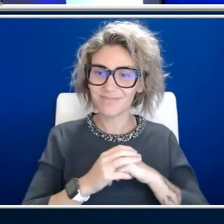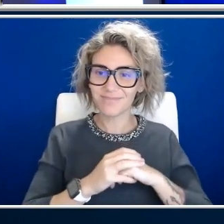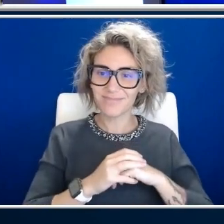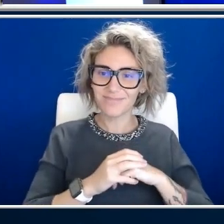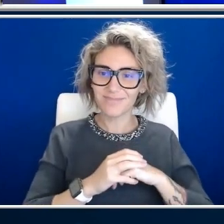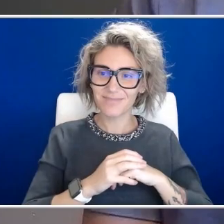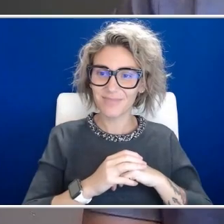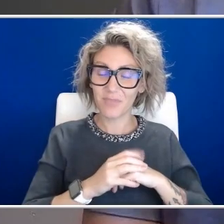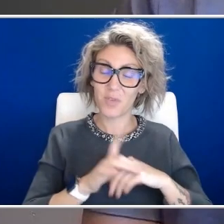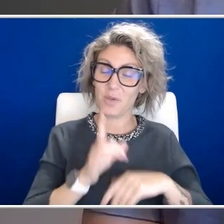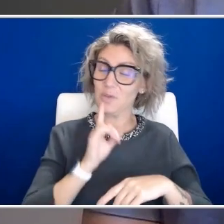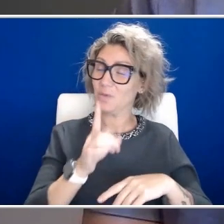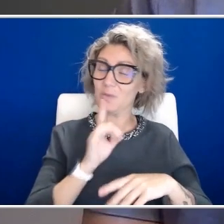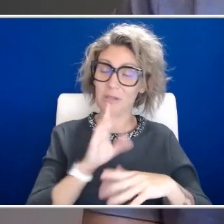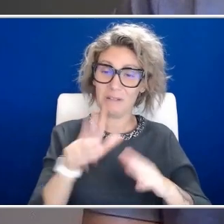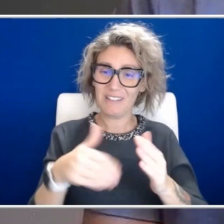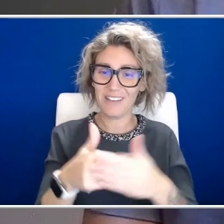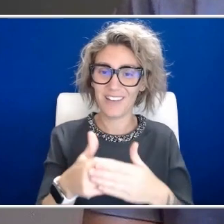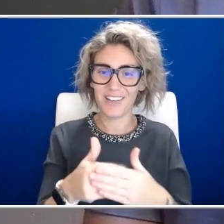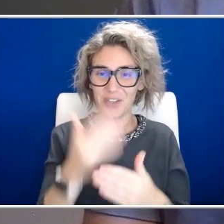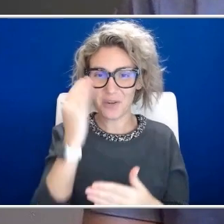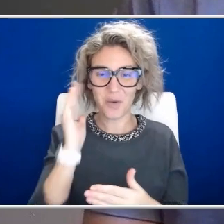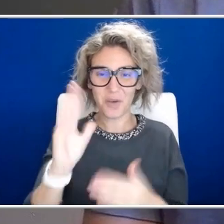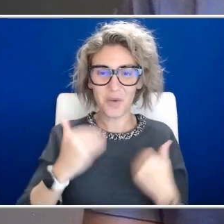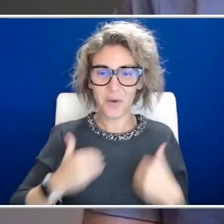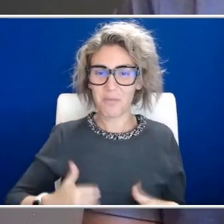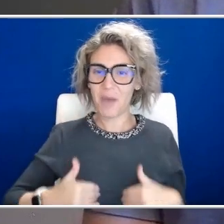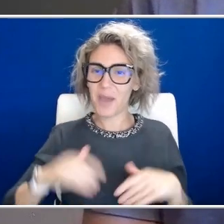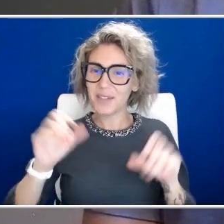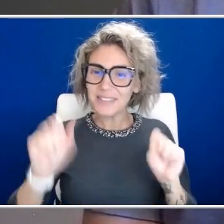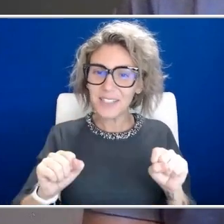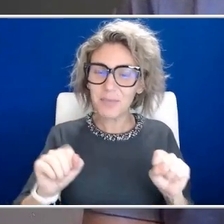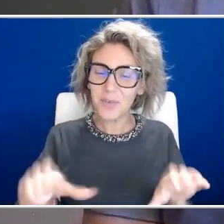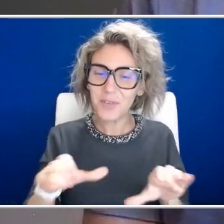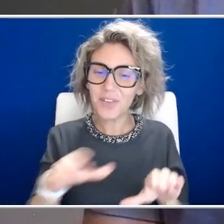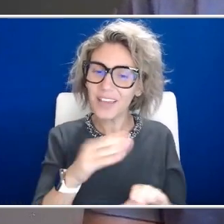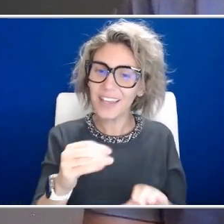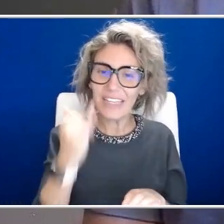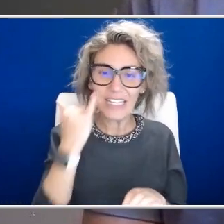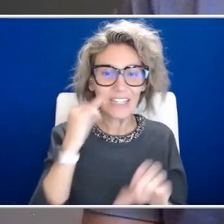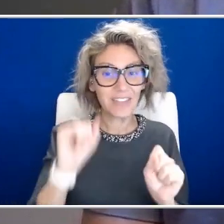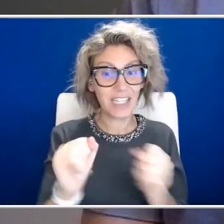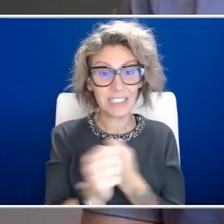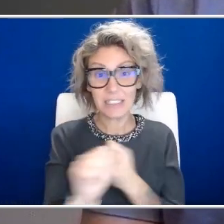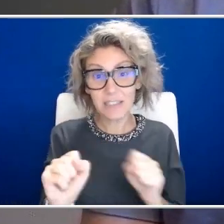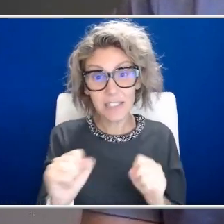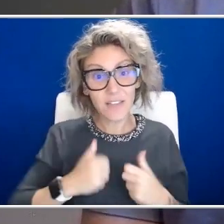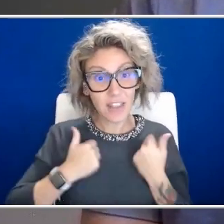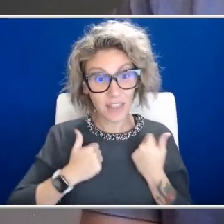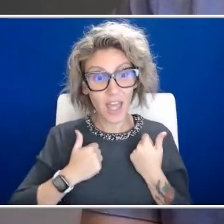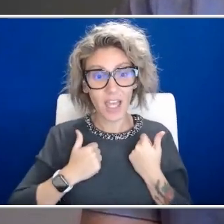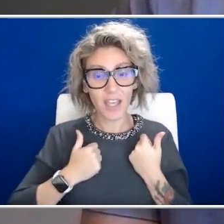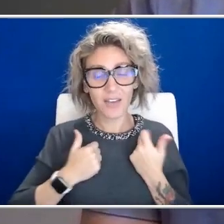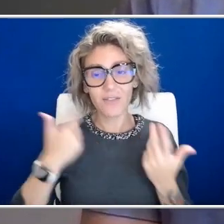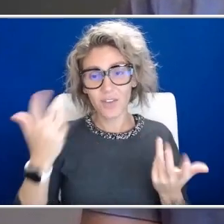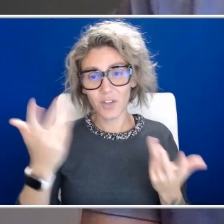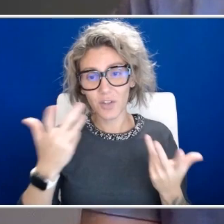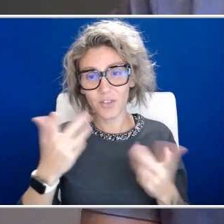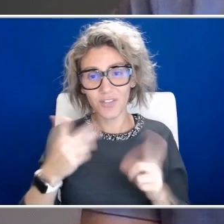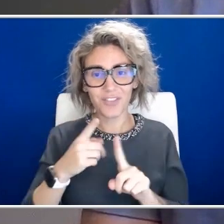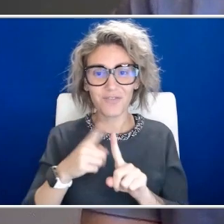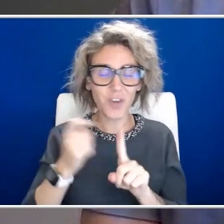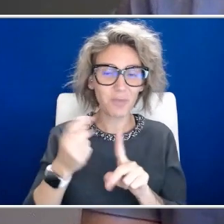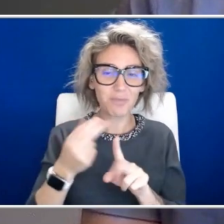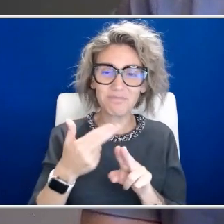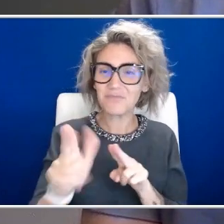That's really it. Just knowing what your body's capable, if you are able to save a life at the cost of some